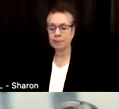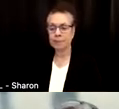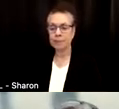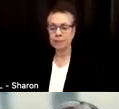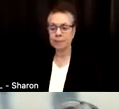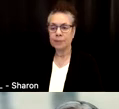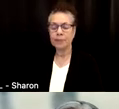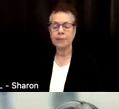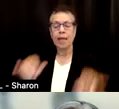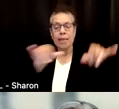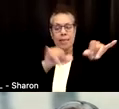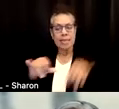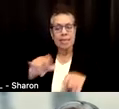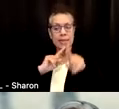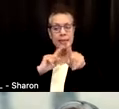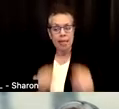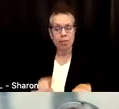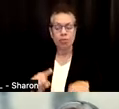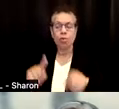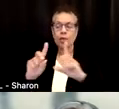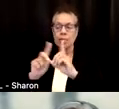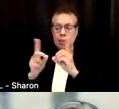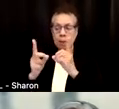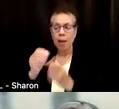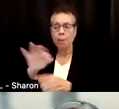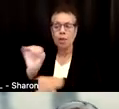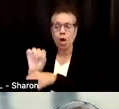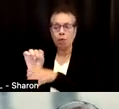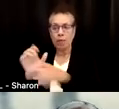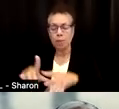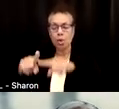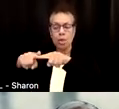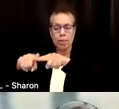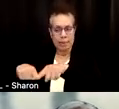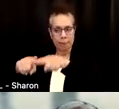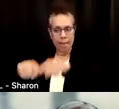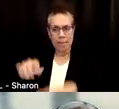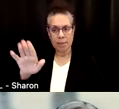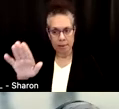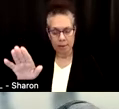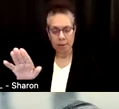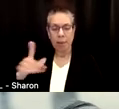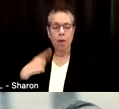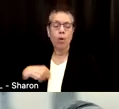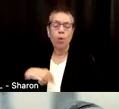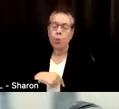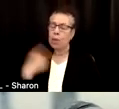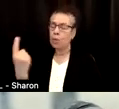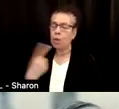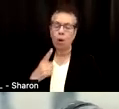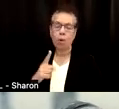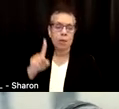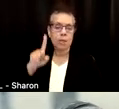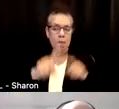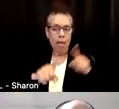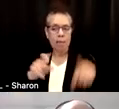standard answer from the Department of Labor, is it depends. And we will always ask, as if